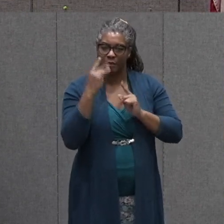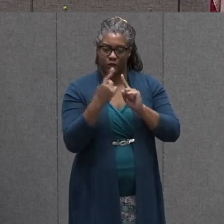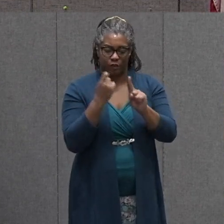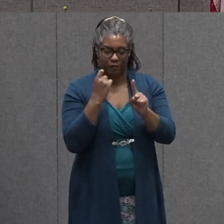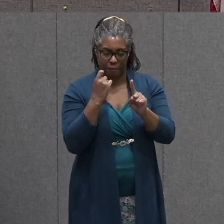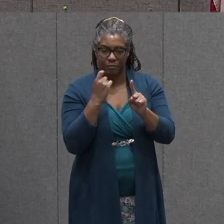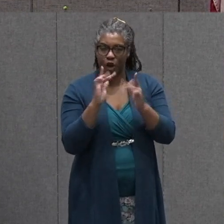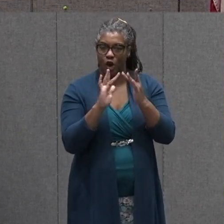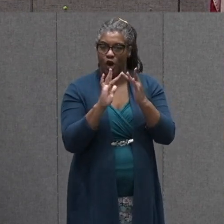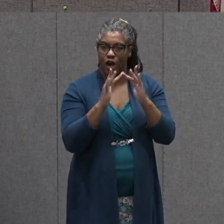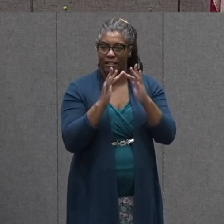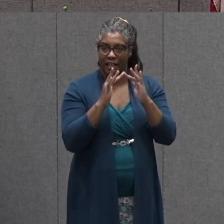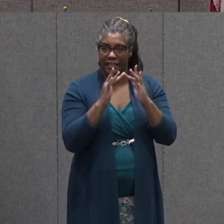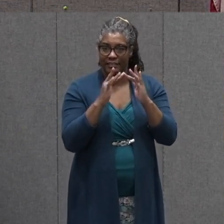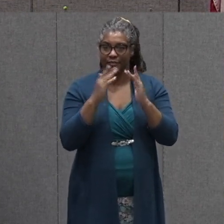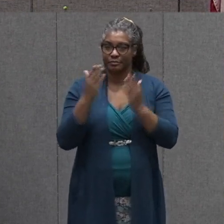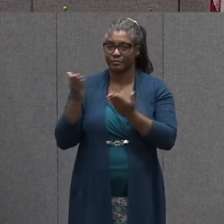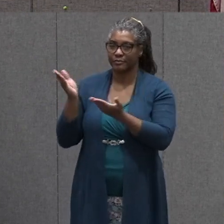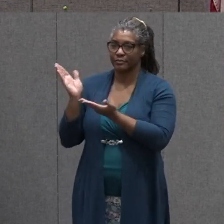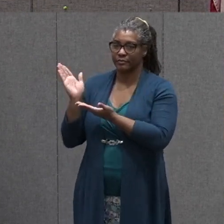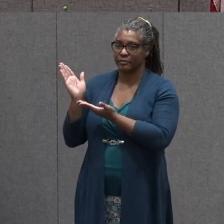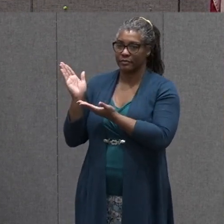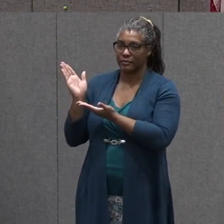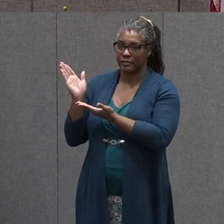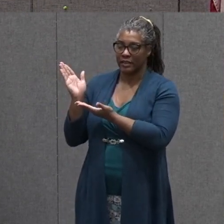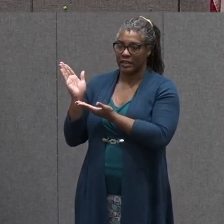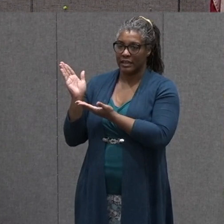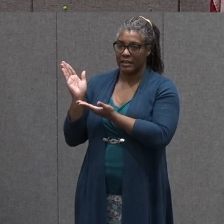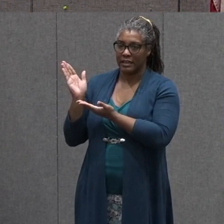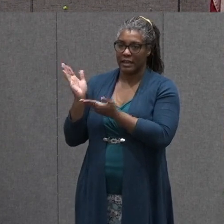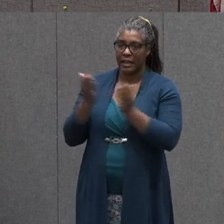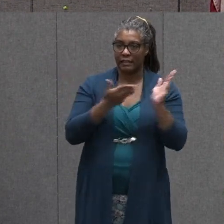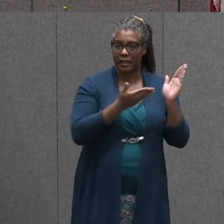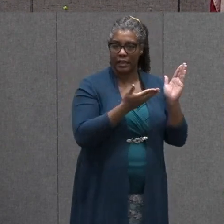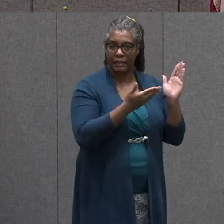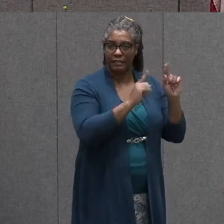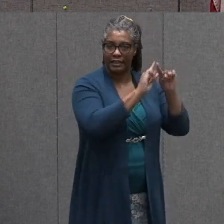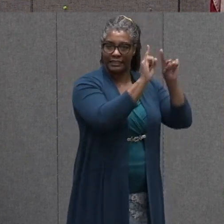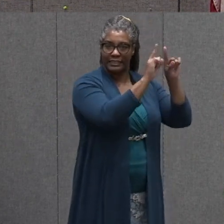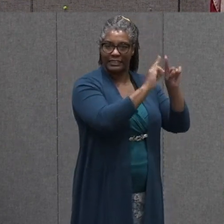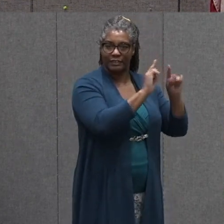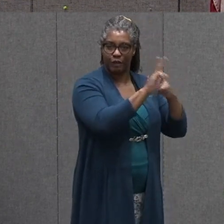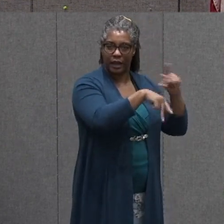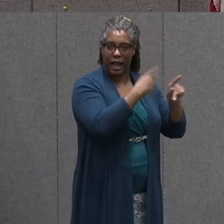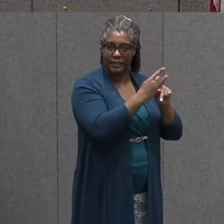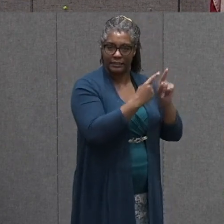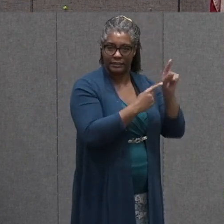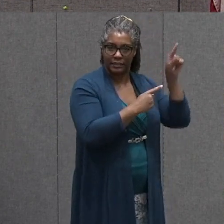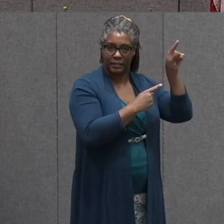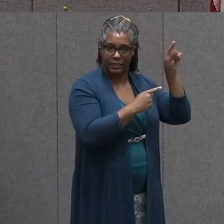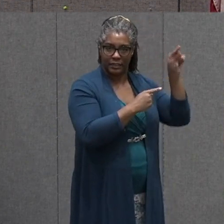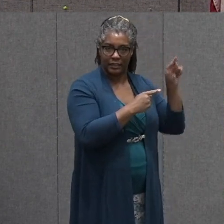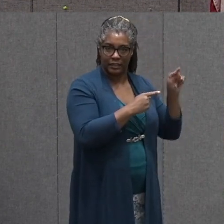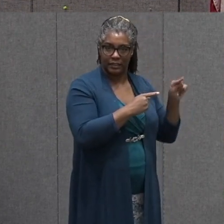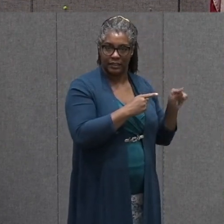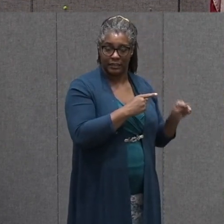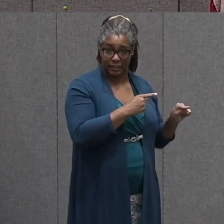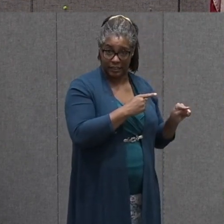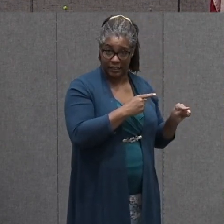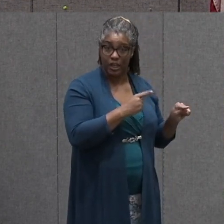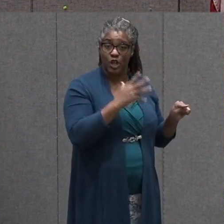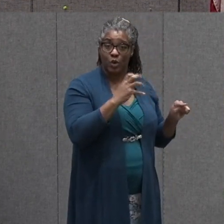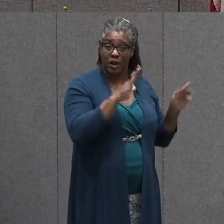the sunlight and the rain away from one of the small new plants. And that little plant dies. The tiny